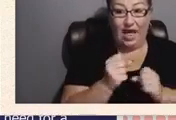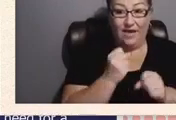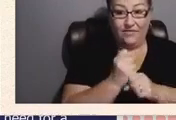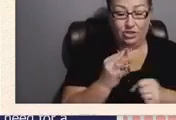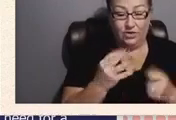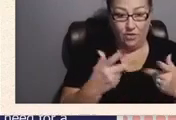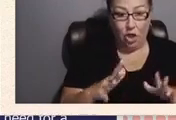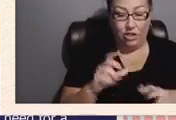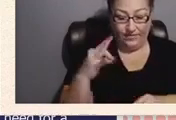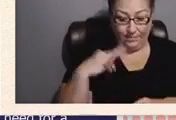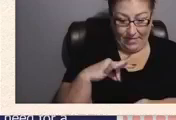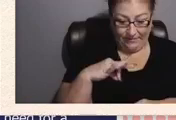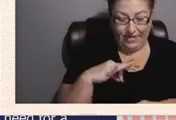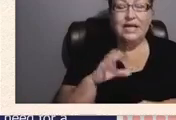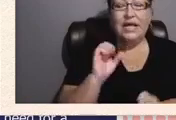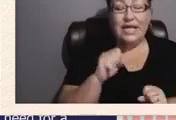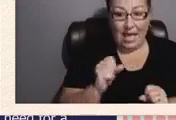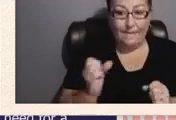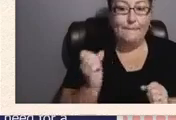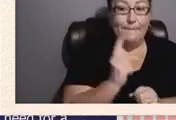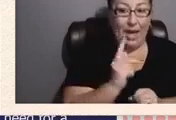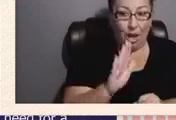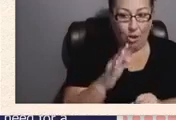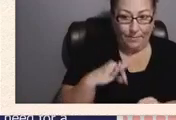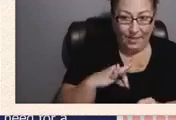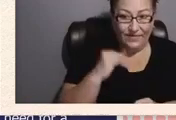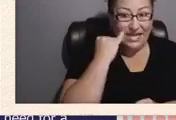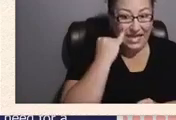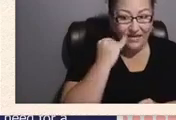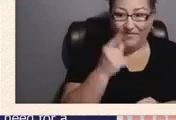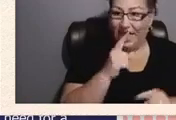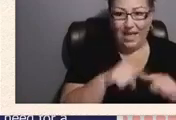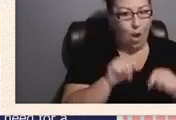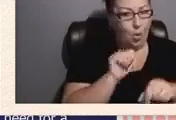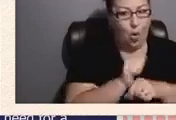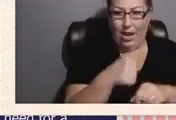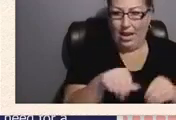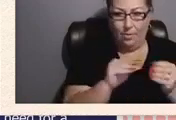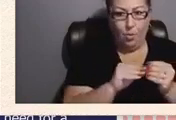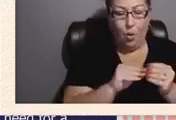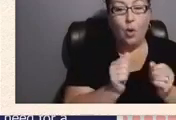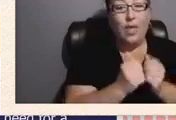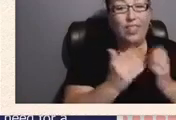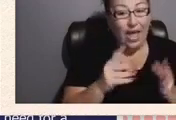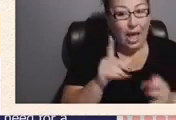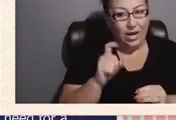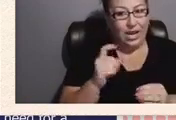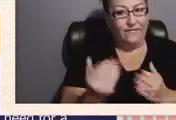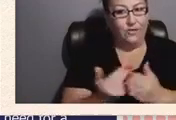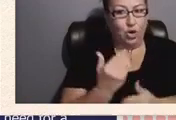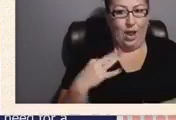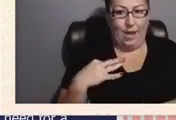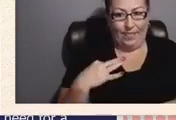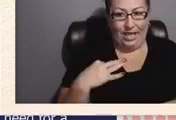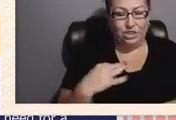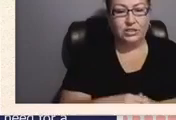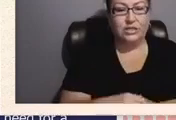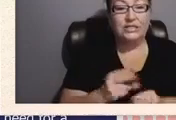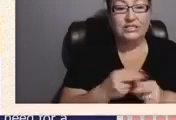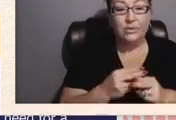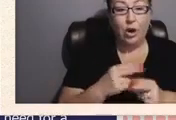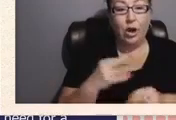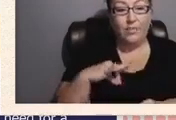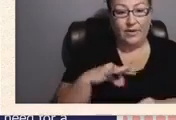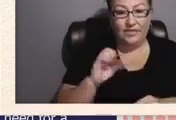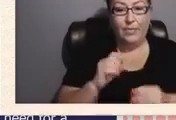be reinstated if the beneficiary can no longer work without need of a new application. Temporary benefits may be provided up